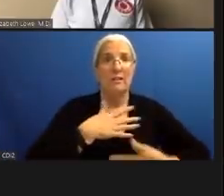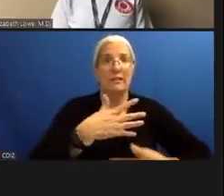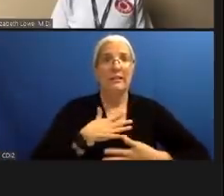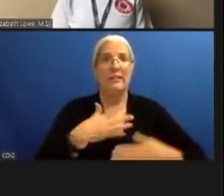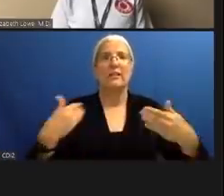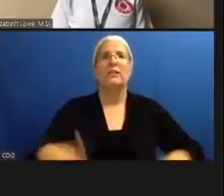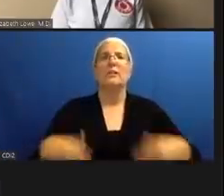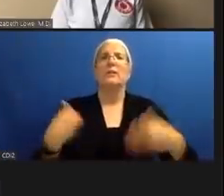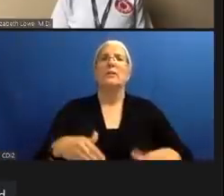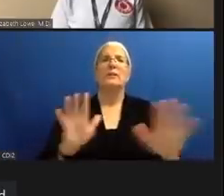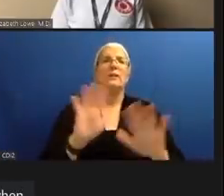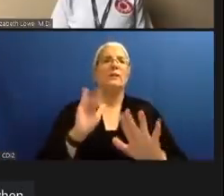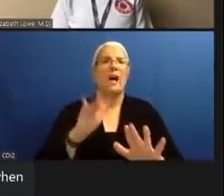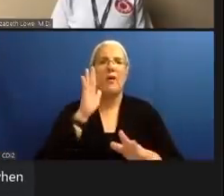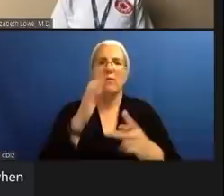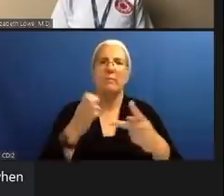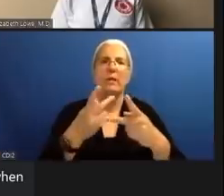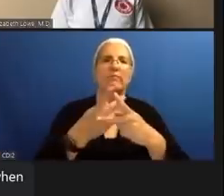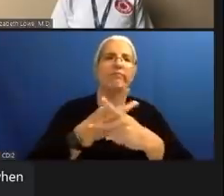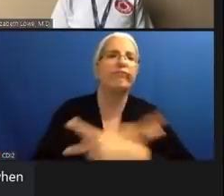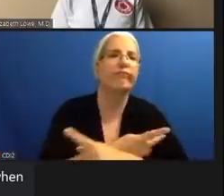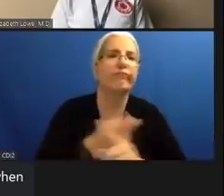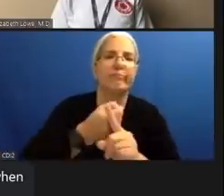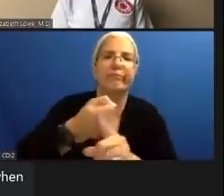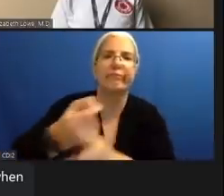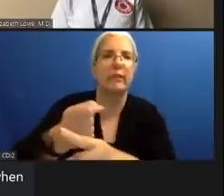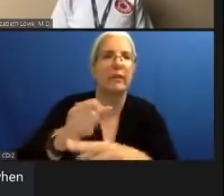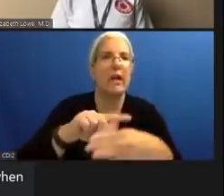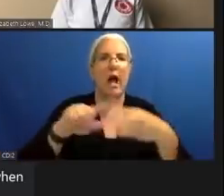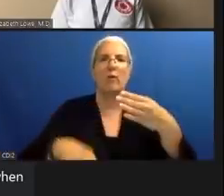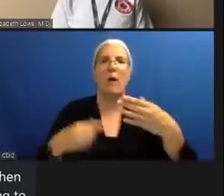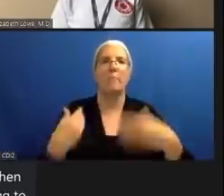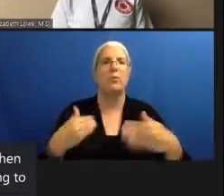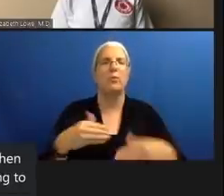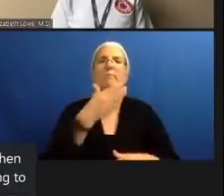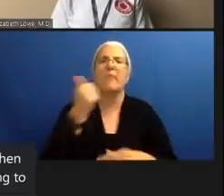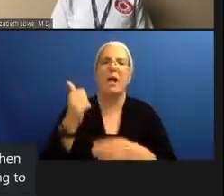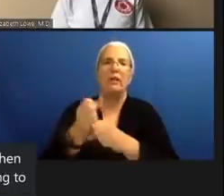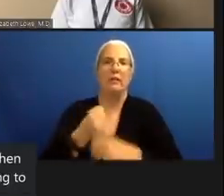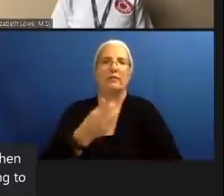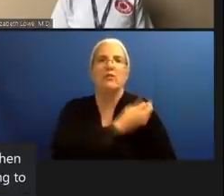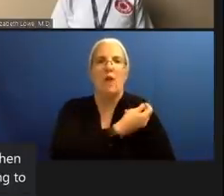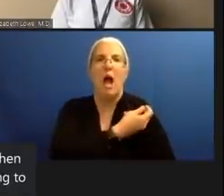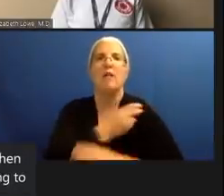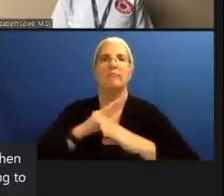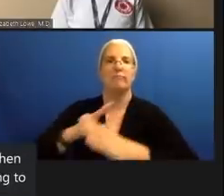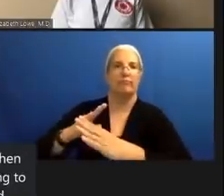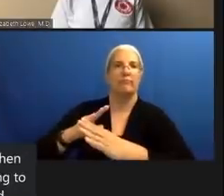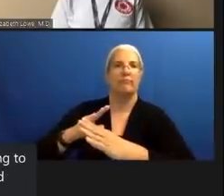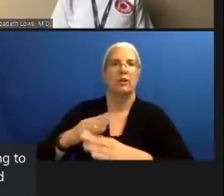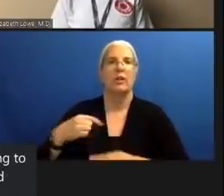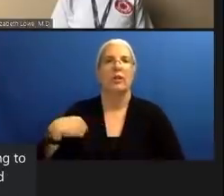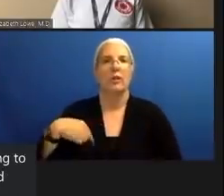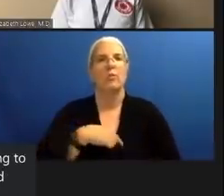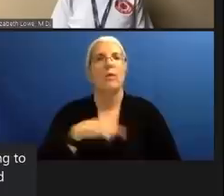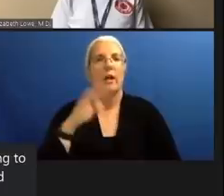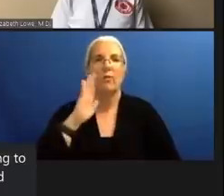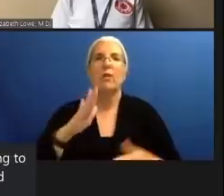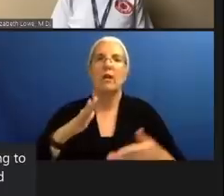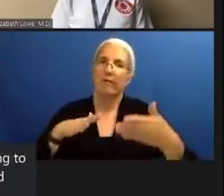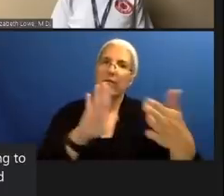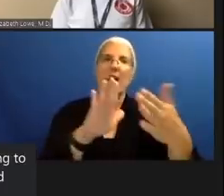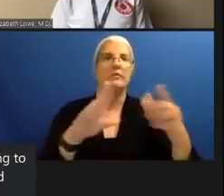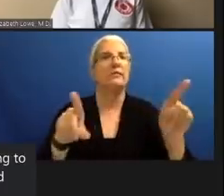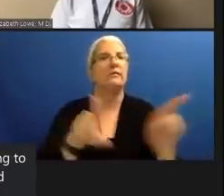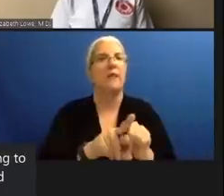And when we get the shot, when it's available, we're going to be doing the same promotion we do every year. And we're hoping we finally get that 100% uptake we've always